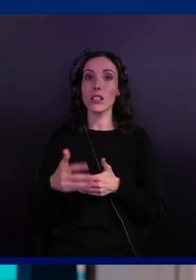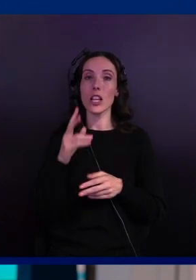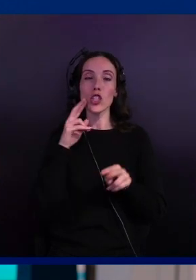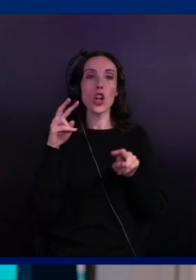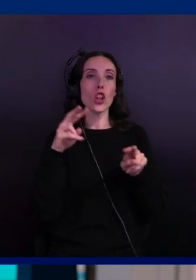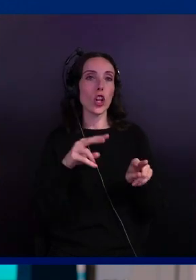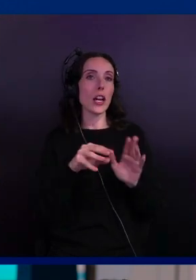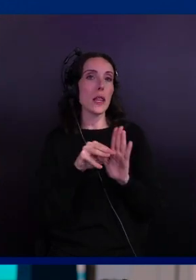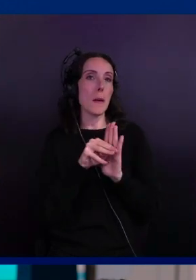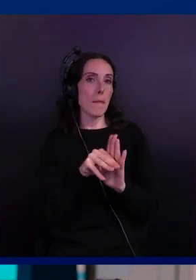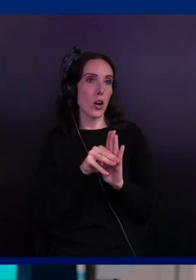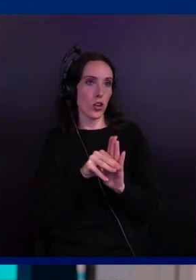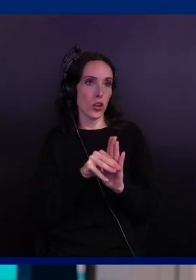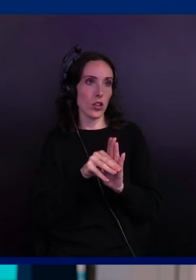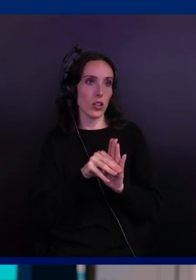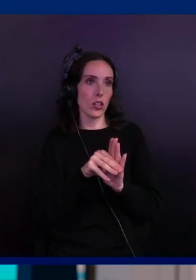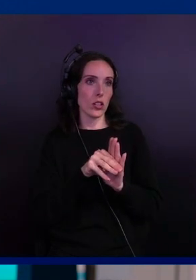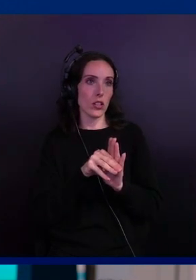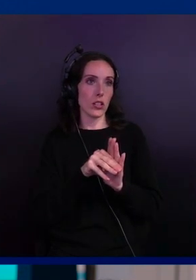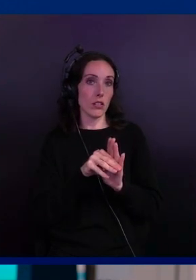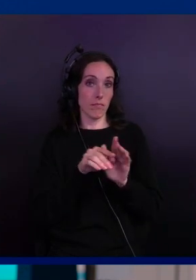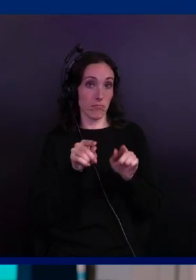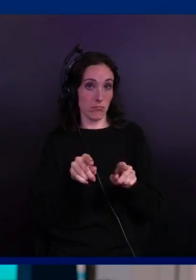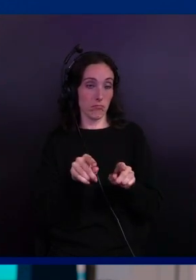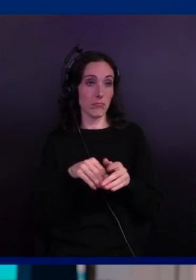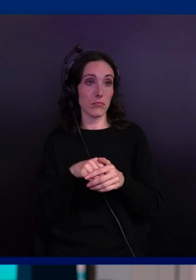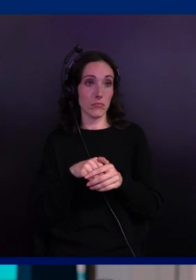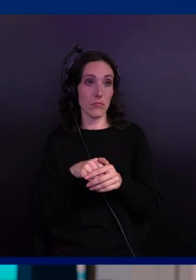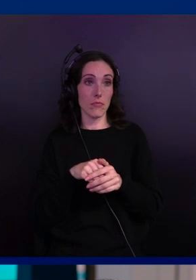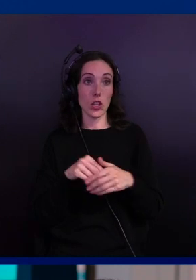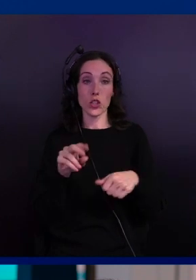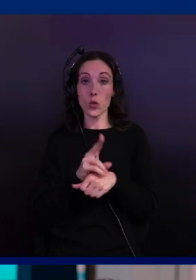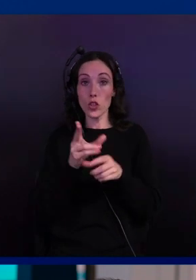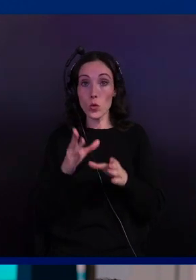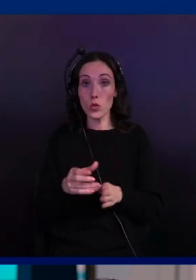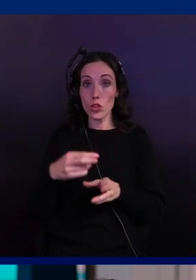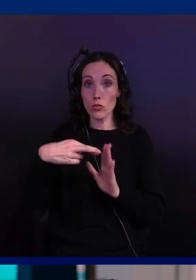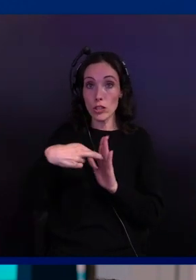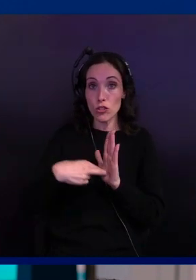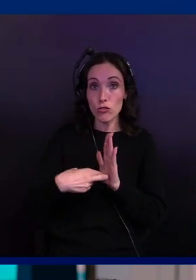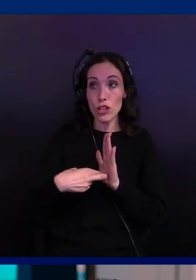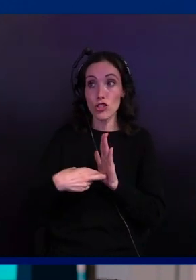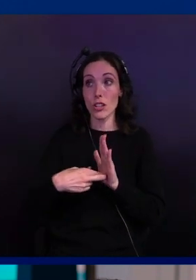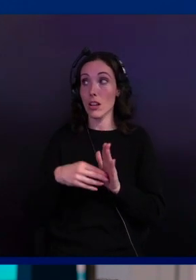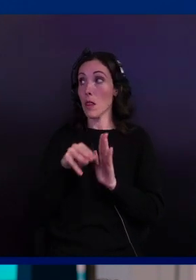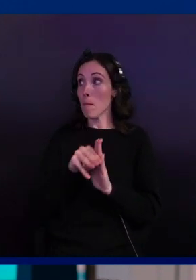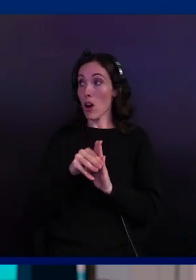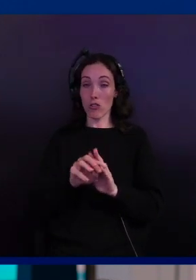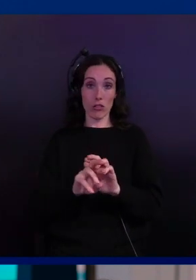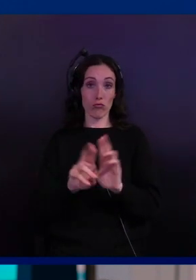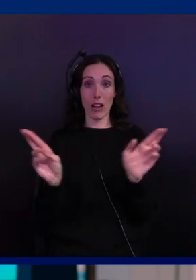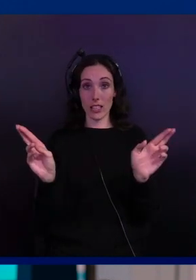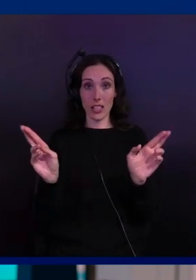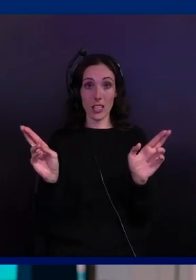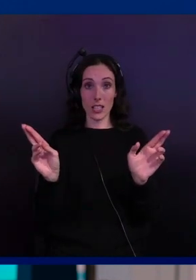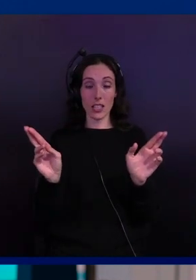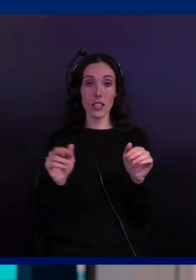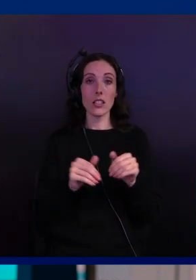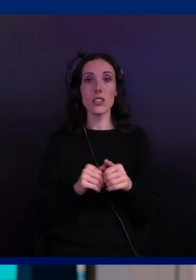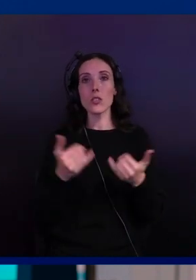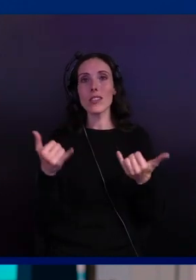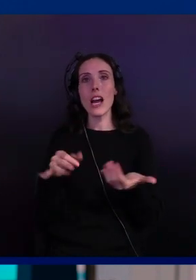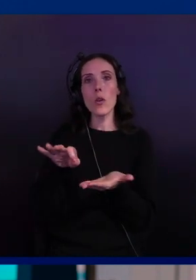model here. This is the model. User registration model is ready. Here we are looking at the model